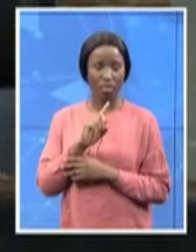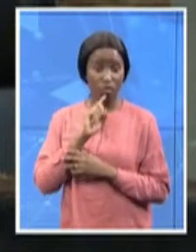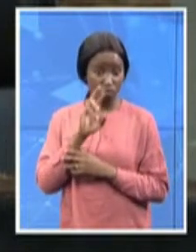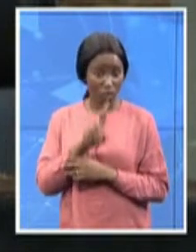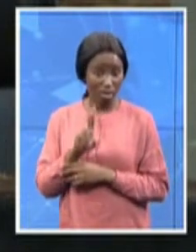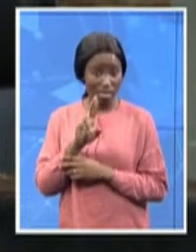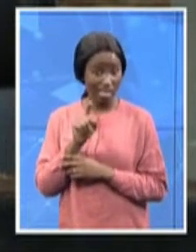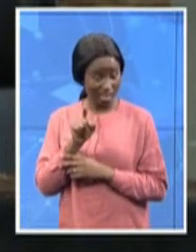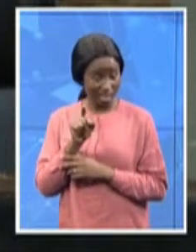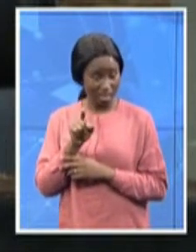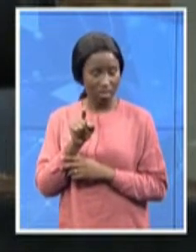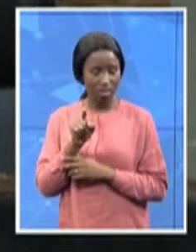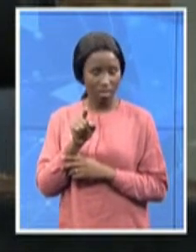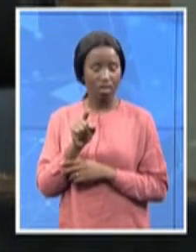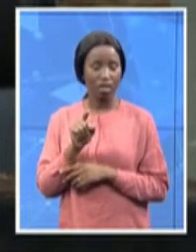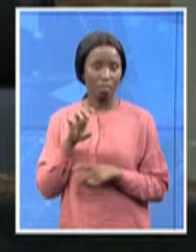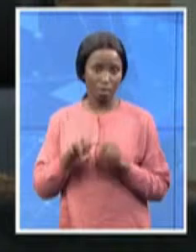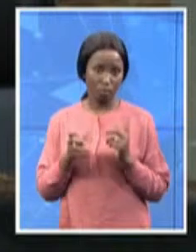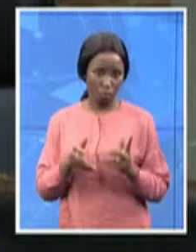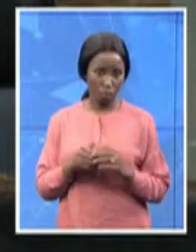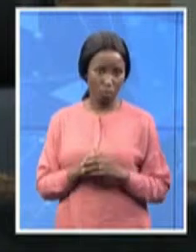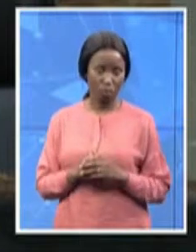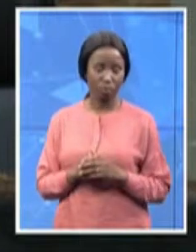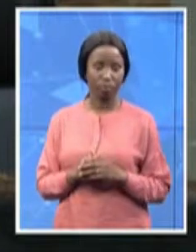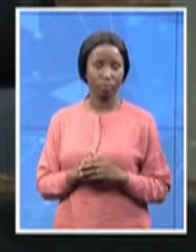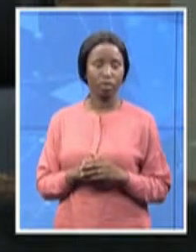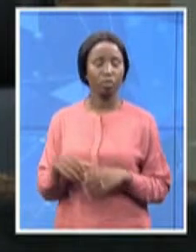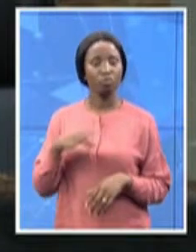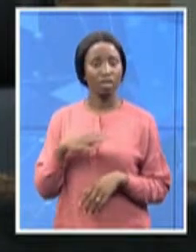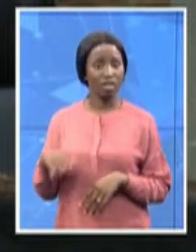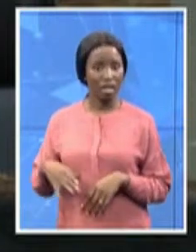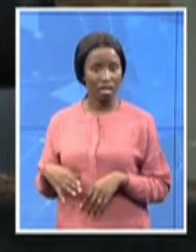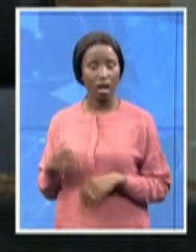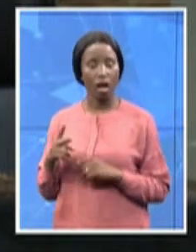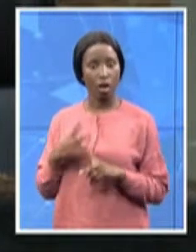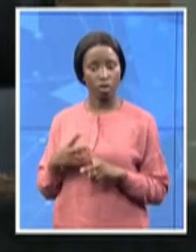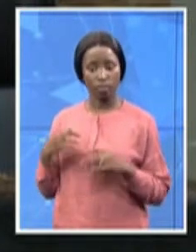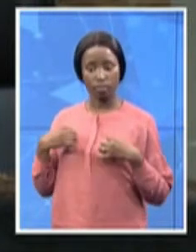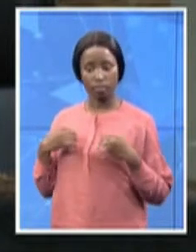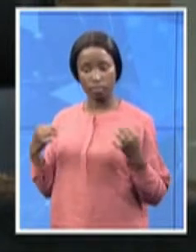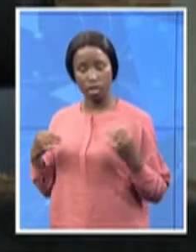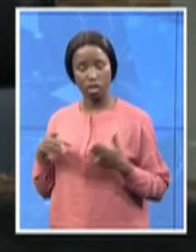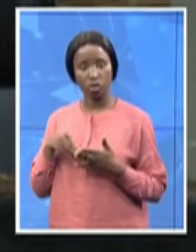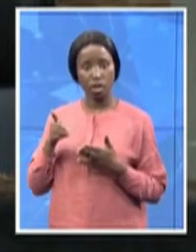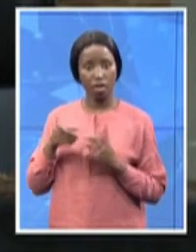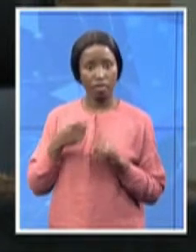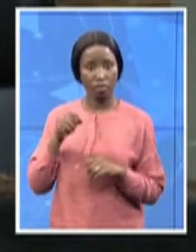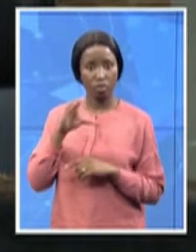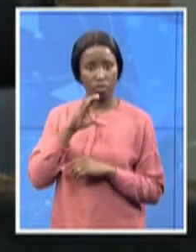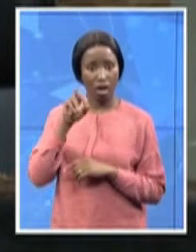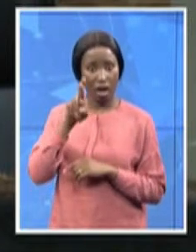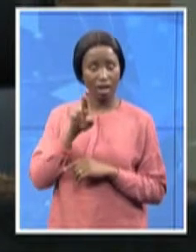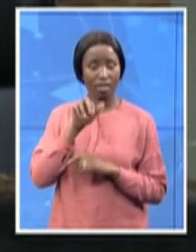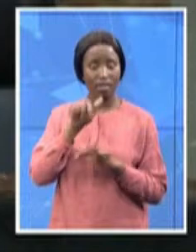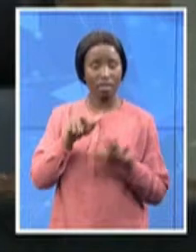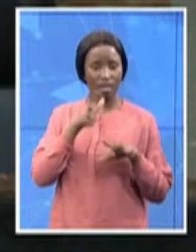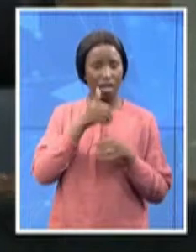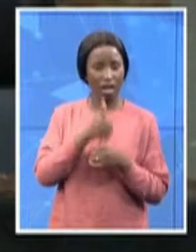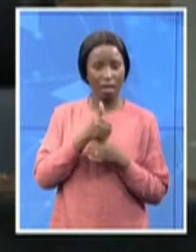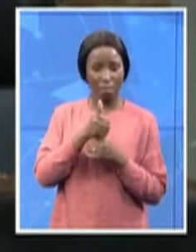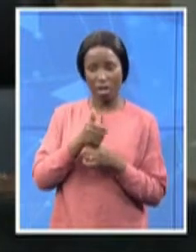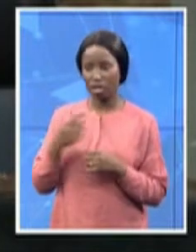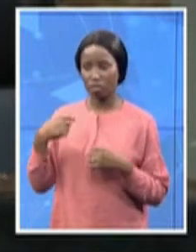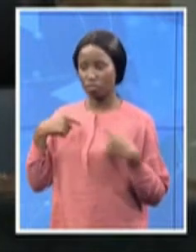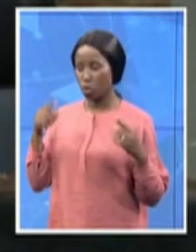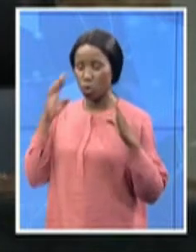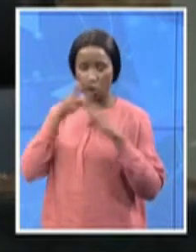the President has failed to declare donations made to the CR17 campaign, the Public Protector instructed the Speaker of the